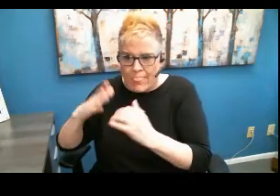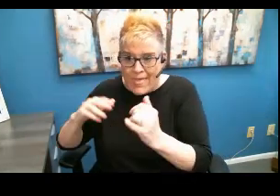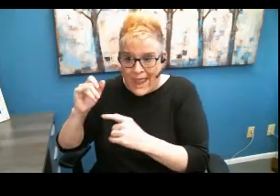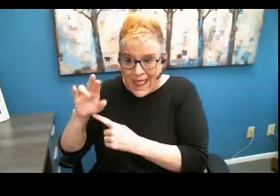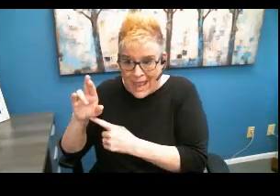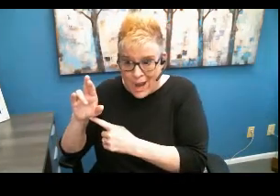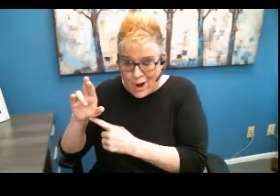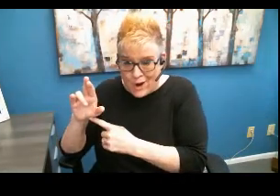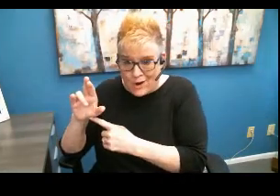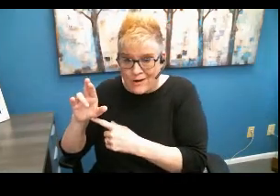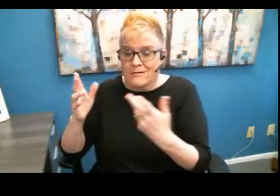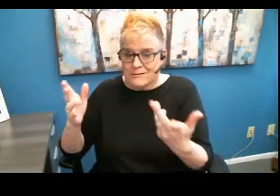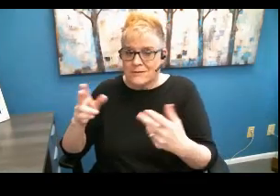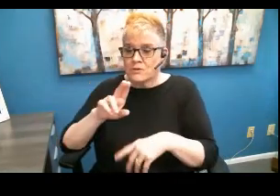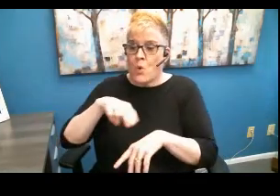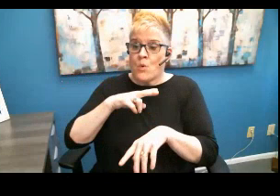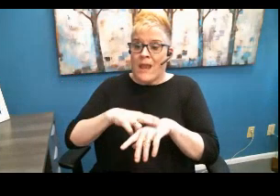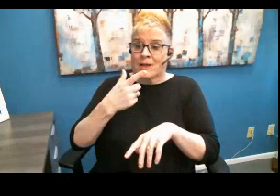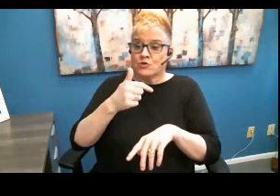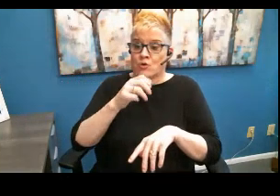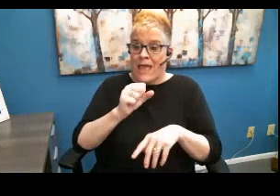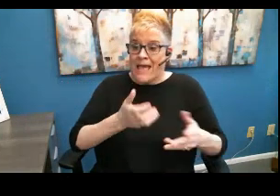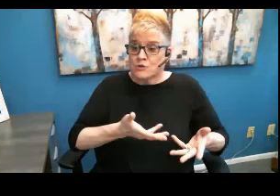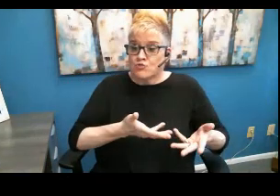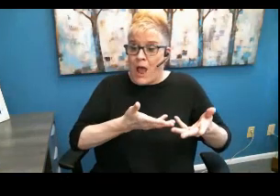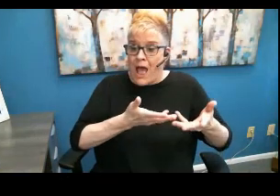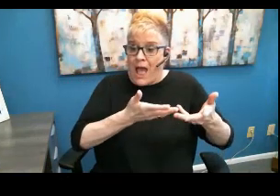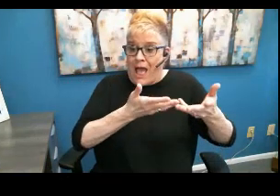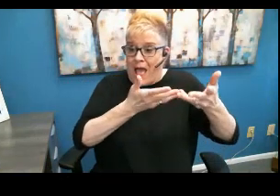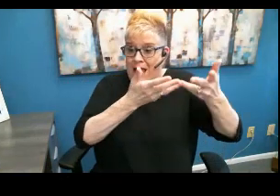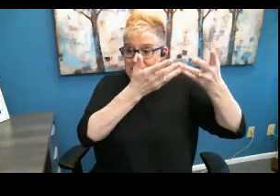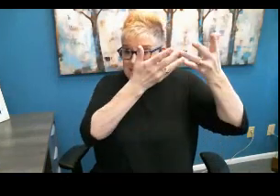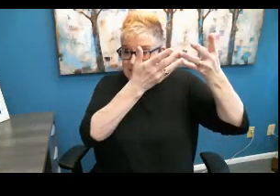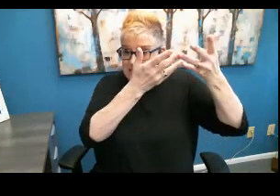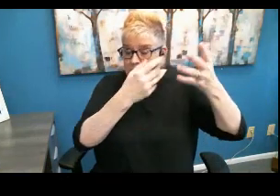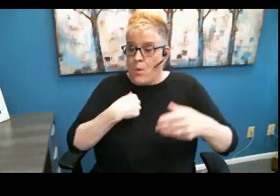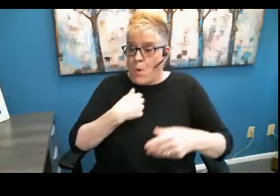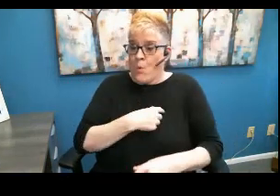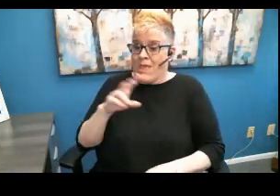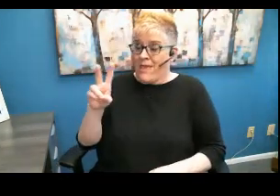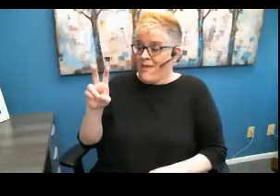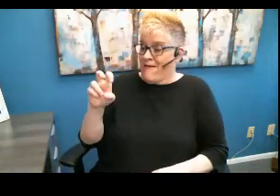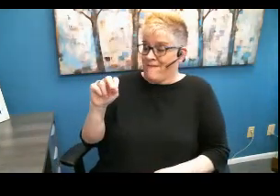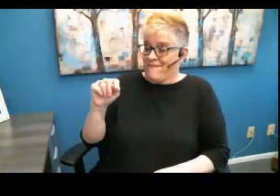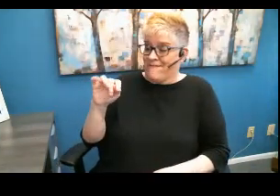that is obviously natural gas rises, but when ventilating, we ventilate